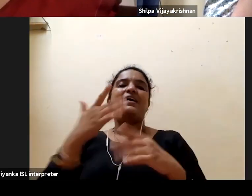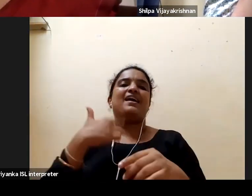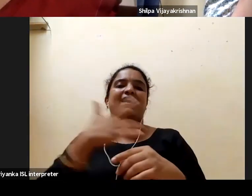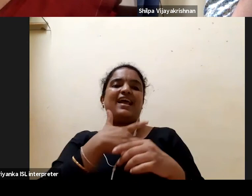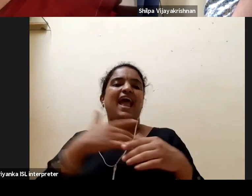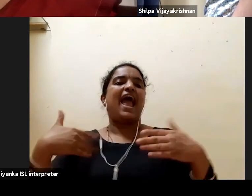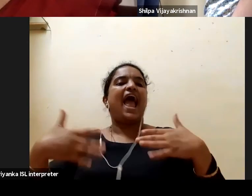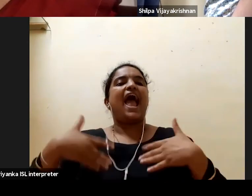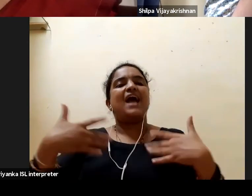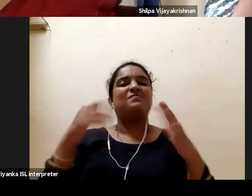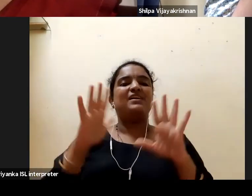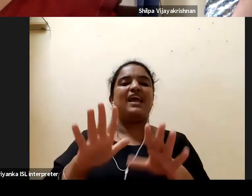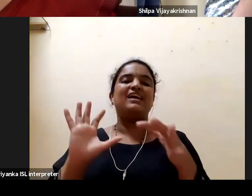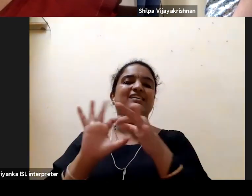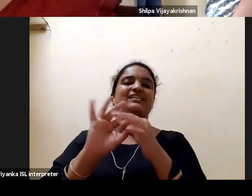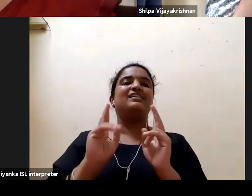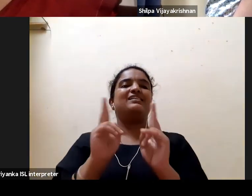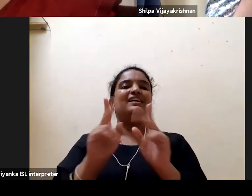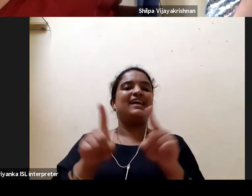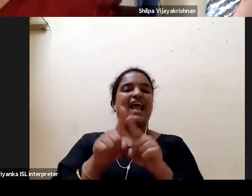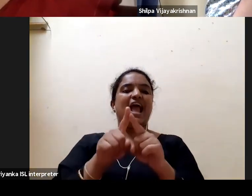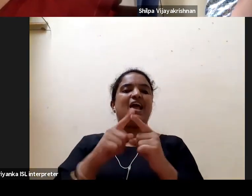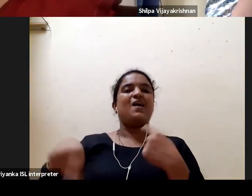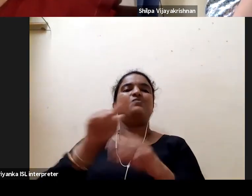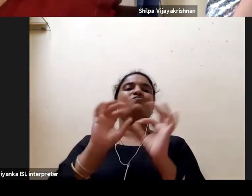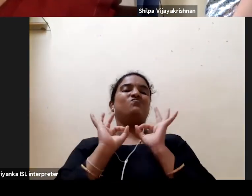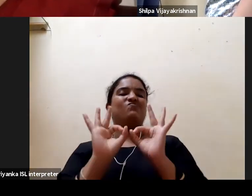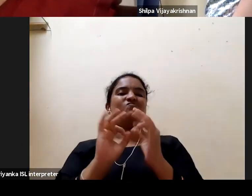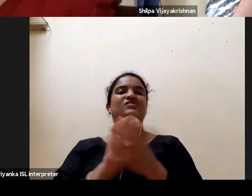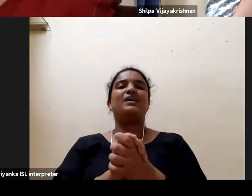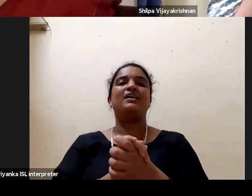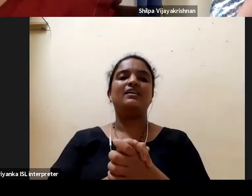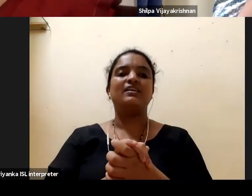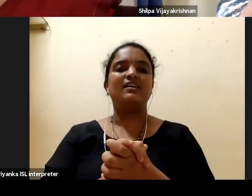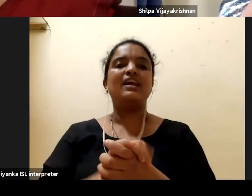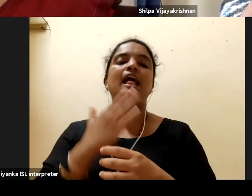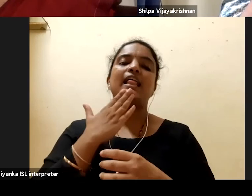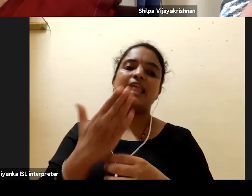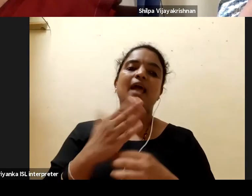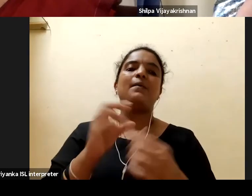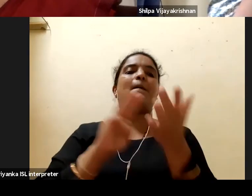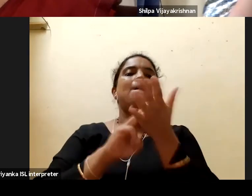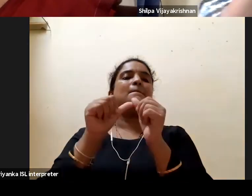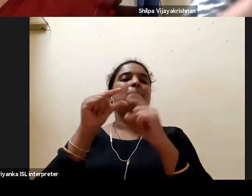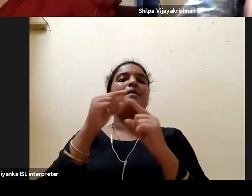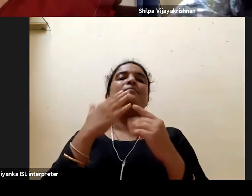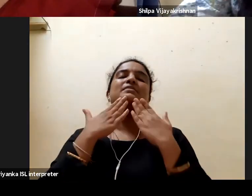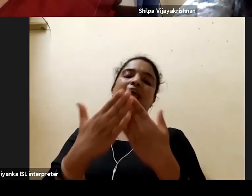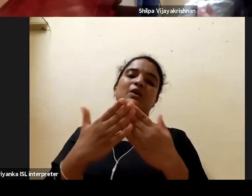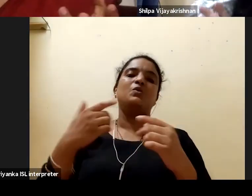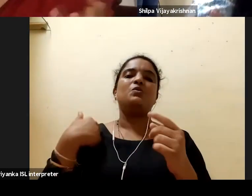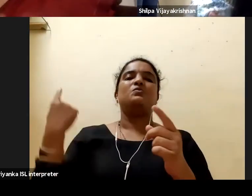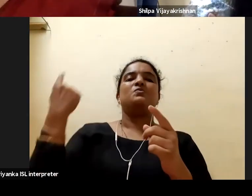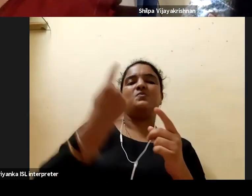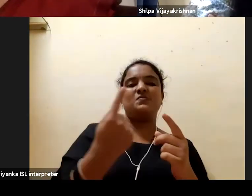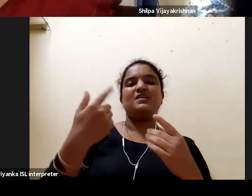me very happy. And I think this should be the norm in all the talks. And thanks, Map, for having me over. And I would love